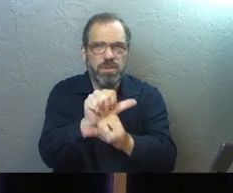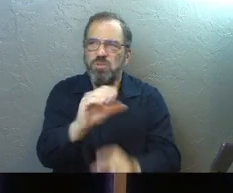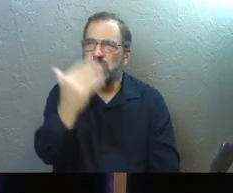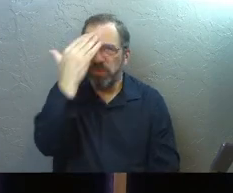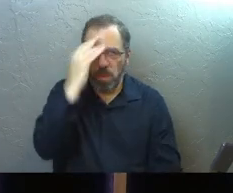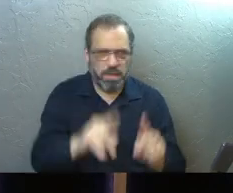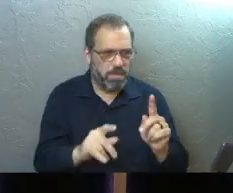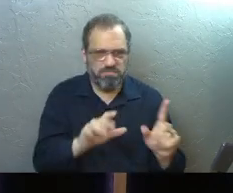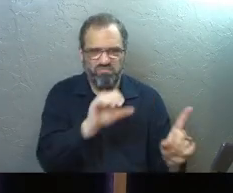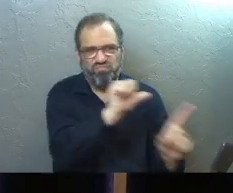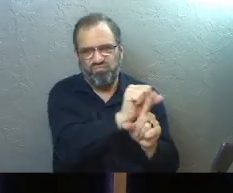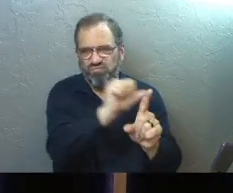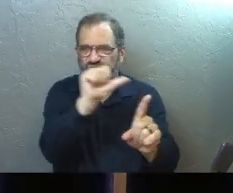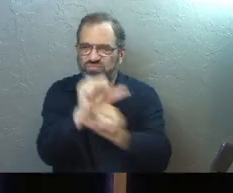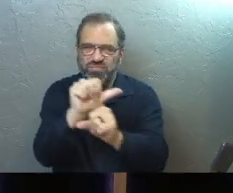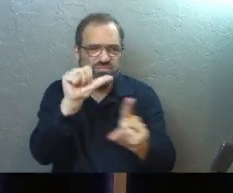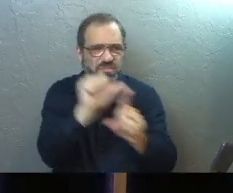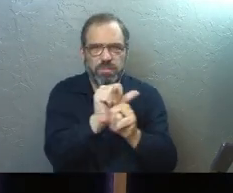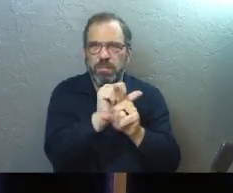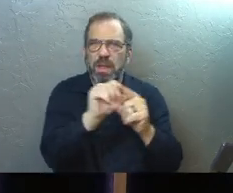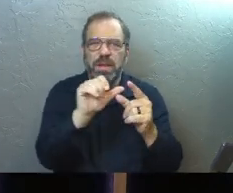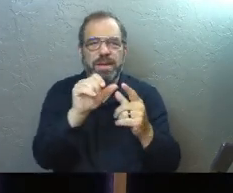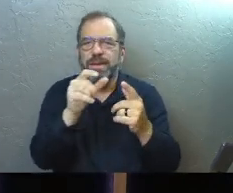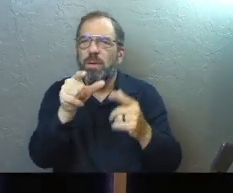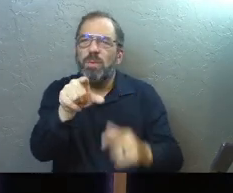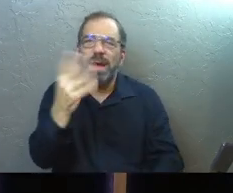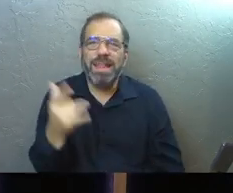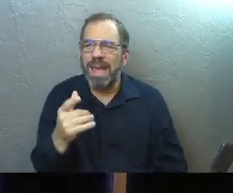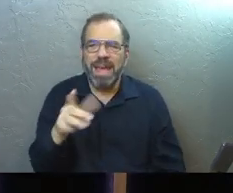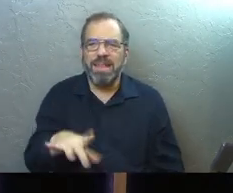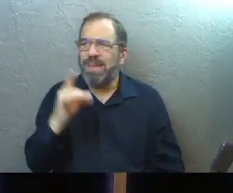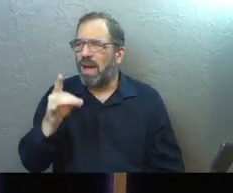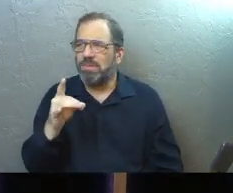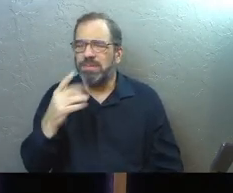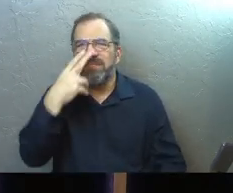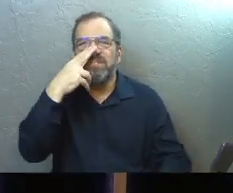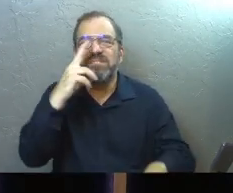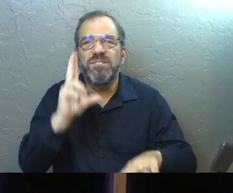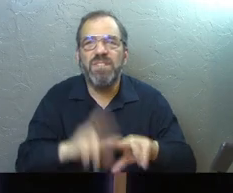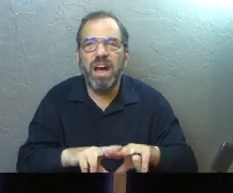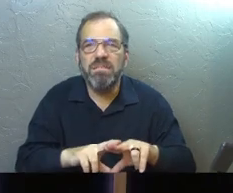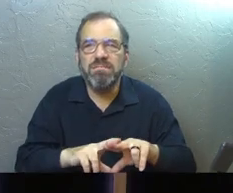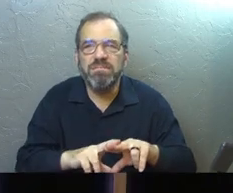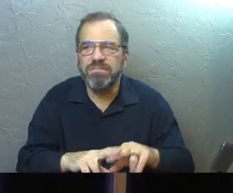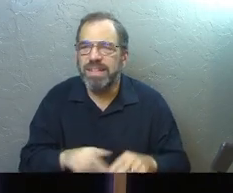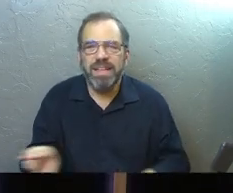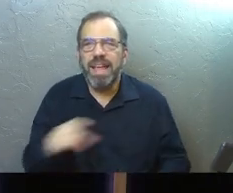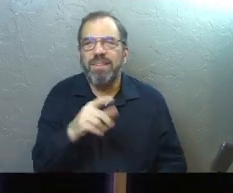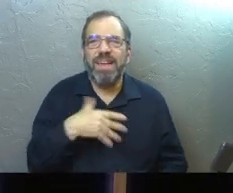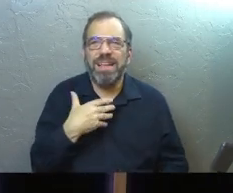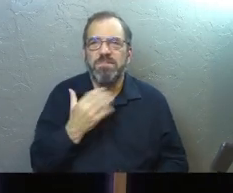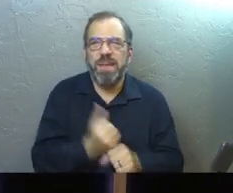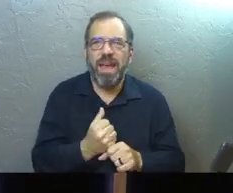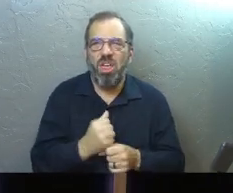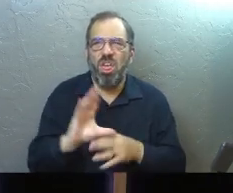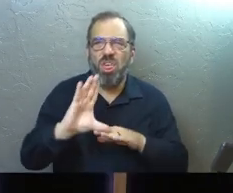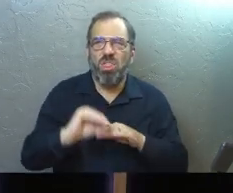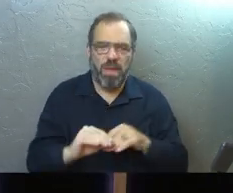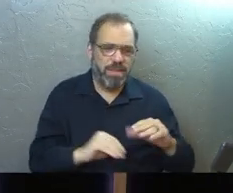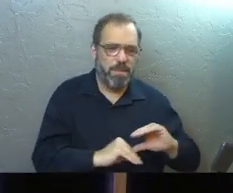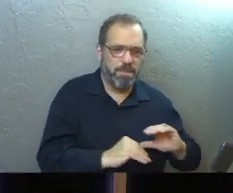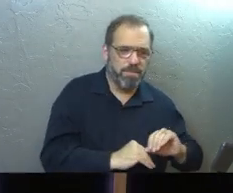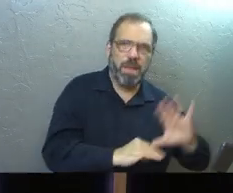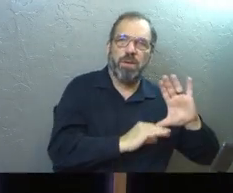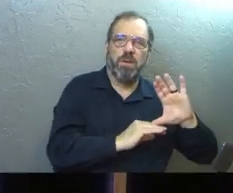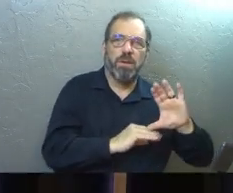known people who they deceived you because they found it to be fun to make you small and themselves bigger. God